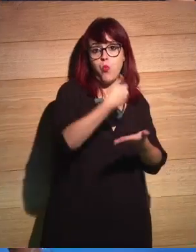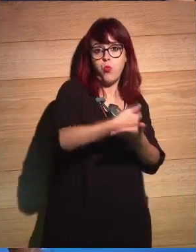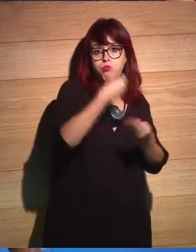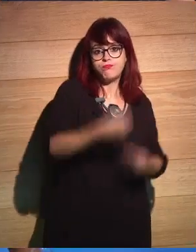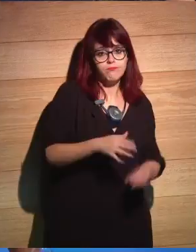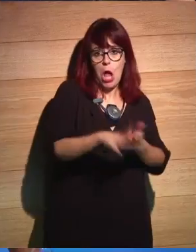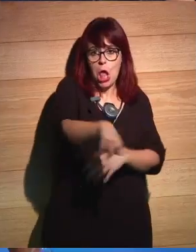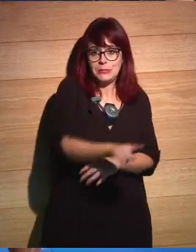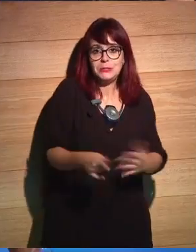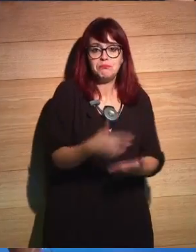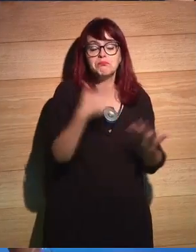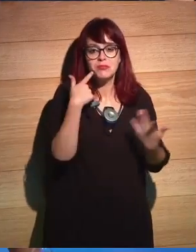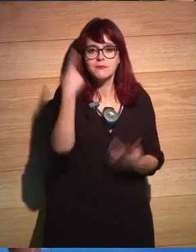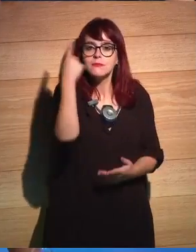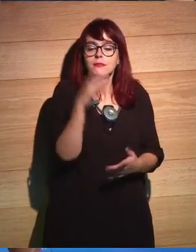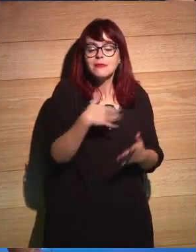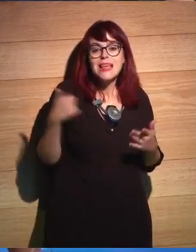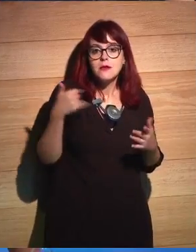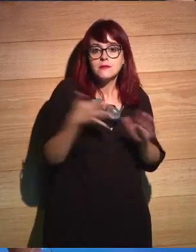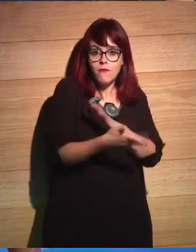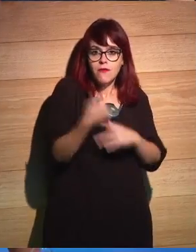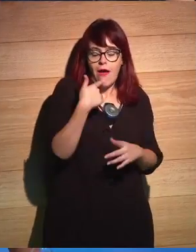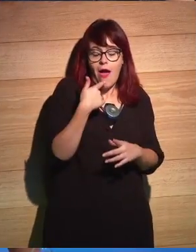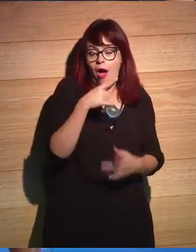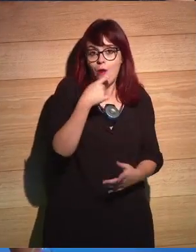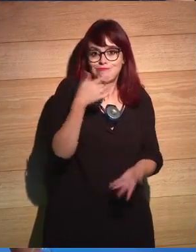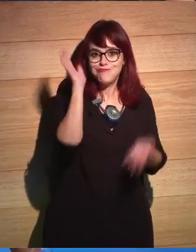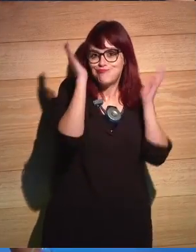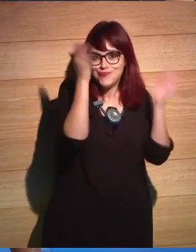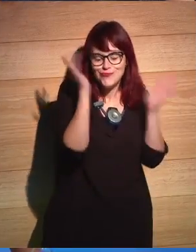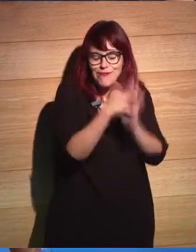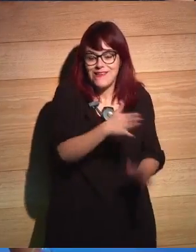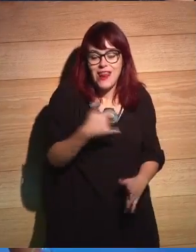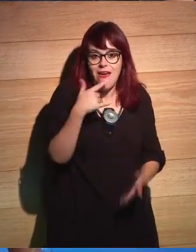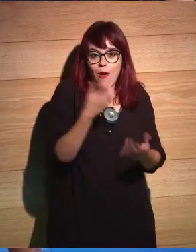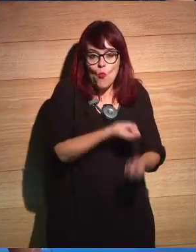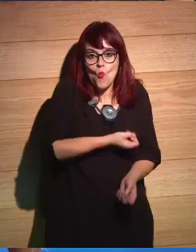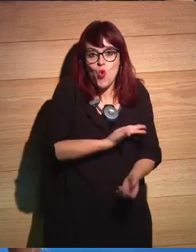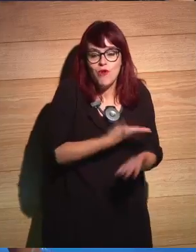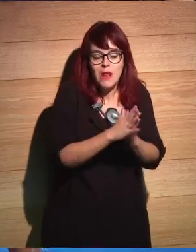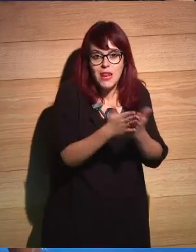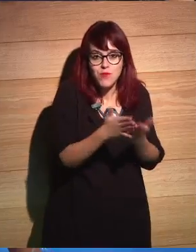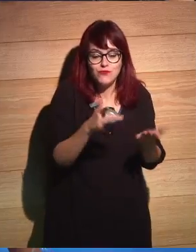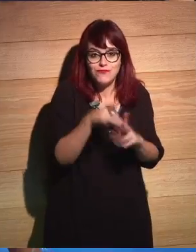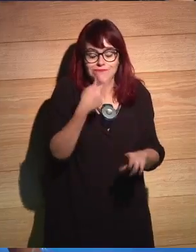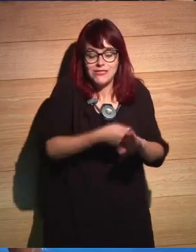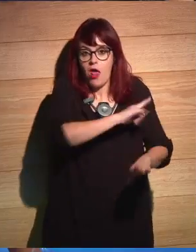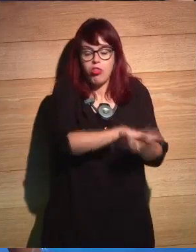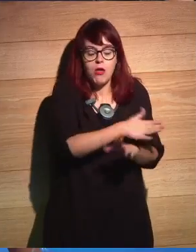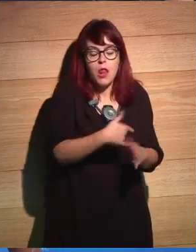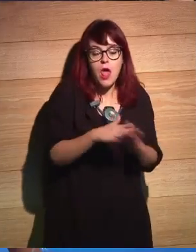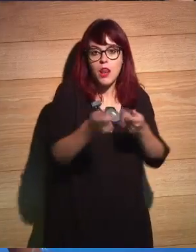a publishing house because you think that you are going to make a lot of money, because no, they are just the opposite. They are